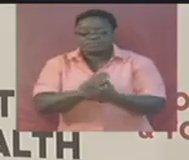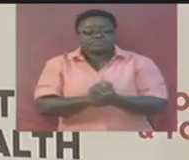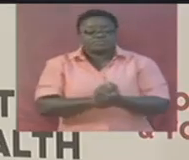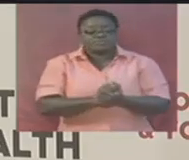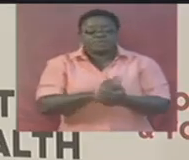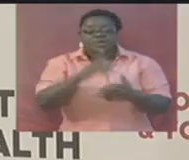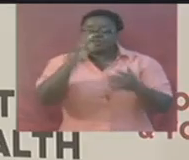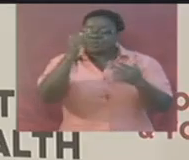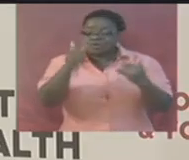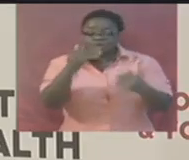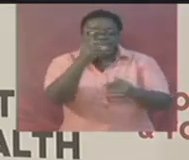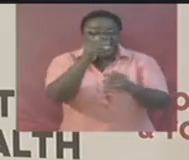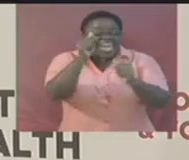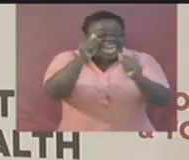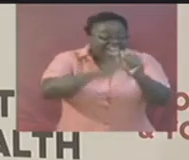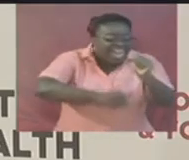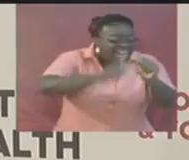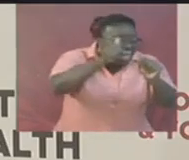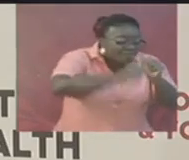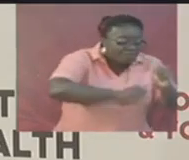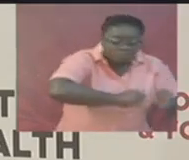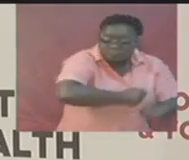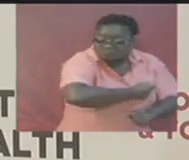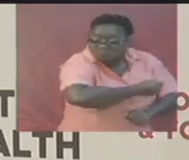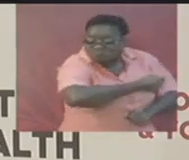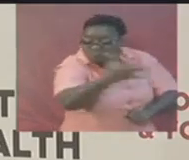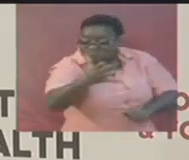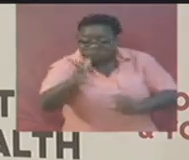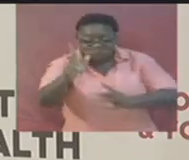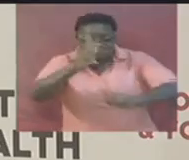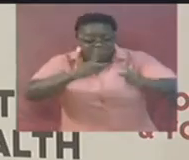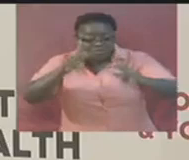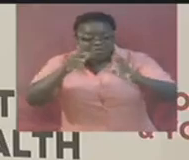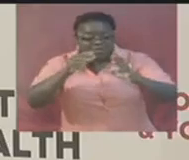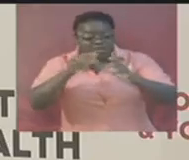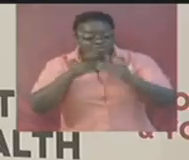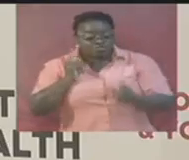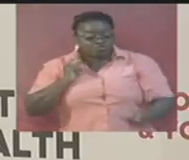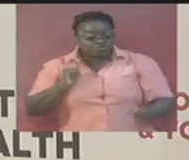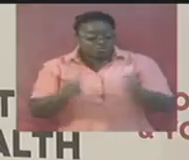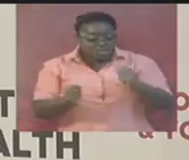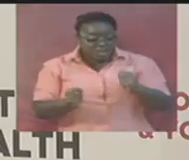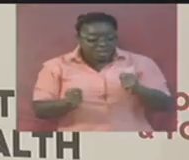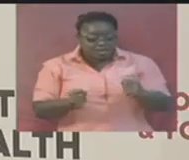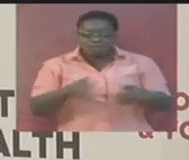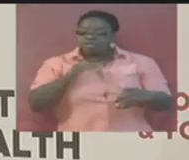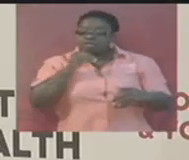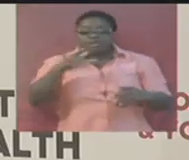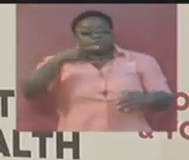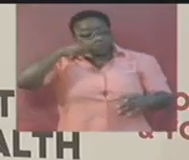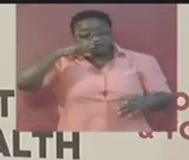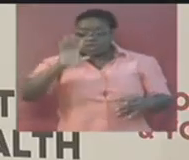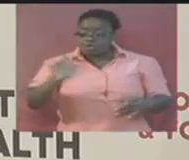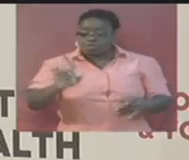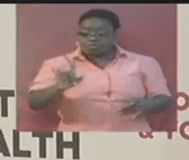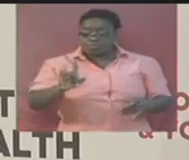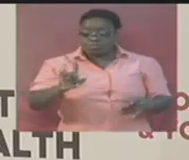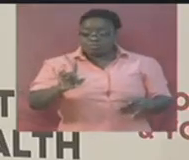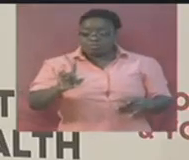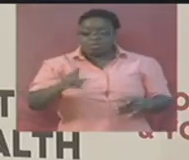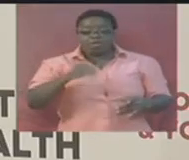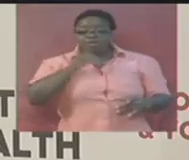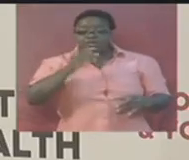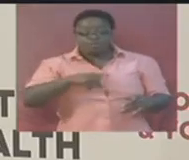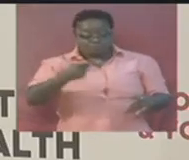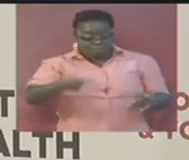in Trinidad to think. We haven't got the information yet for kids. Those trials are being done, and we haven't got the information for pregnant